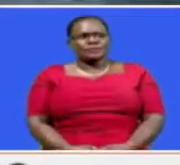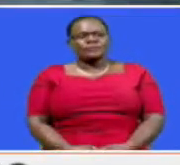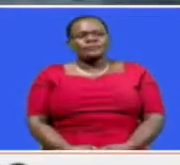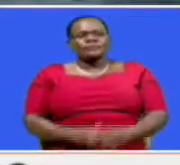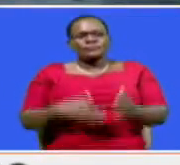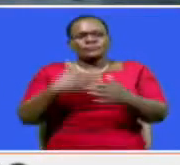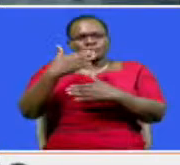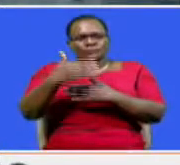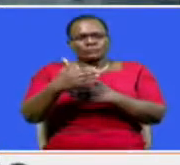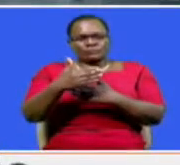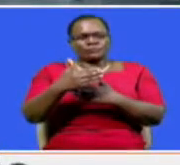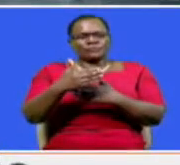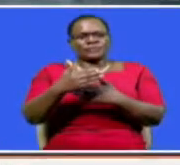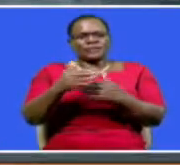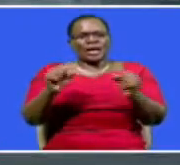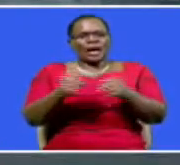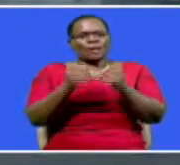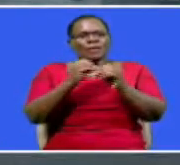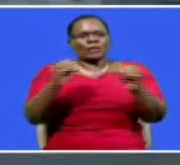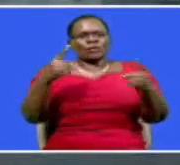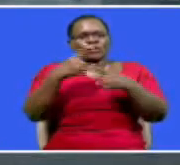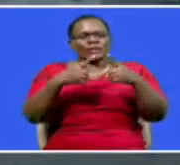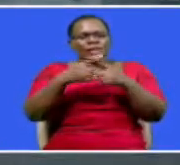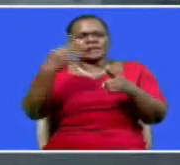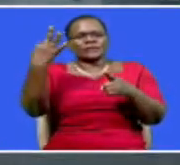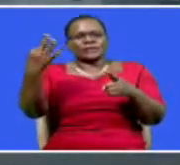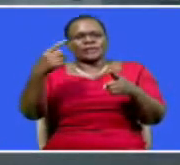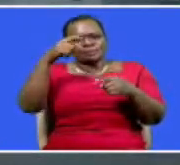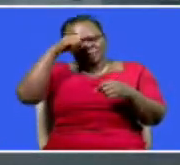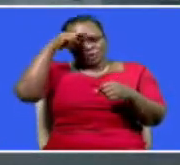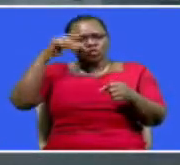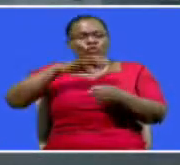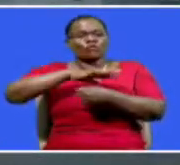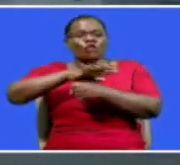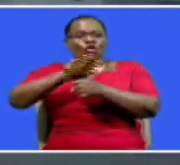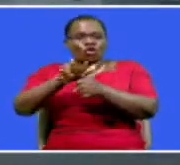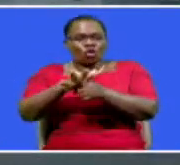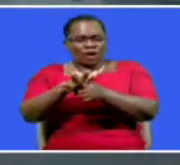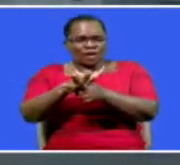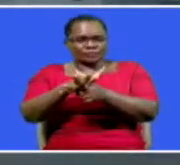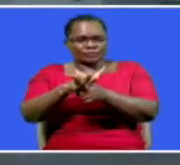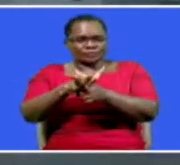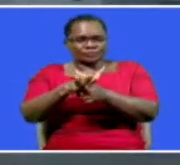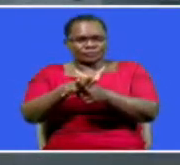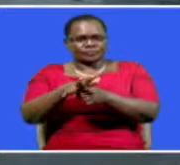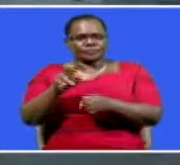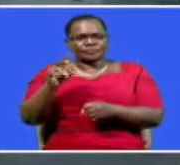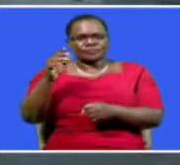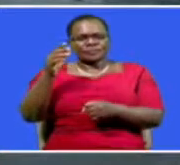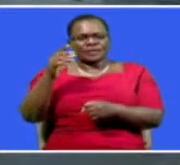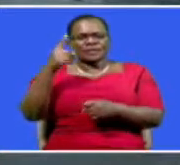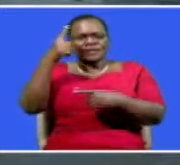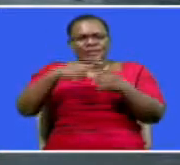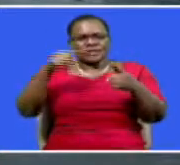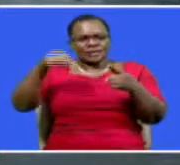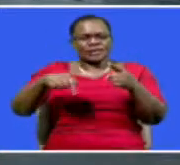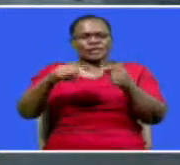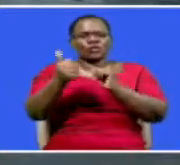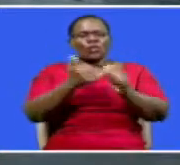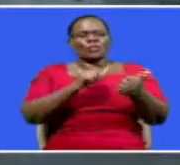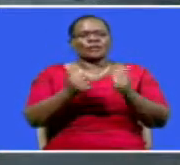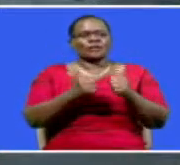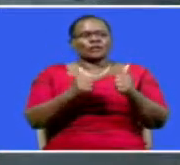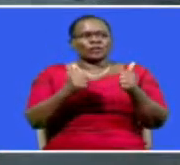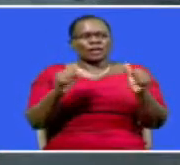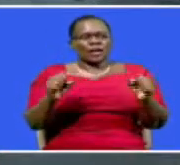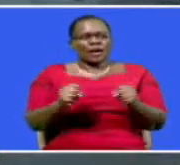Na baada ya kutoandaliwa kwa kipindi cha miaka mitatu kutokana na janga la virusi vya corona, awamu ya mwaka huu wa mashindano